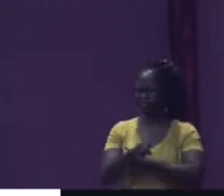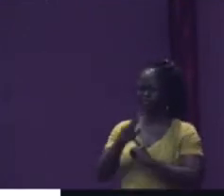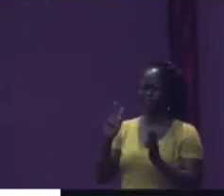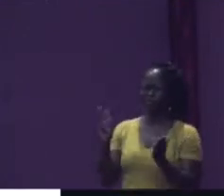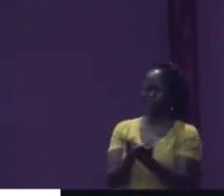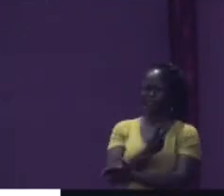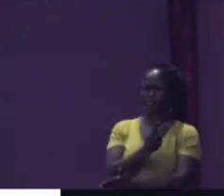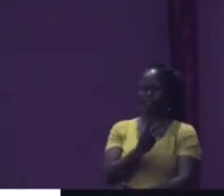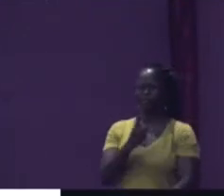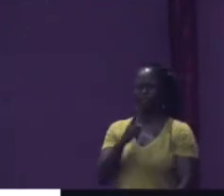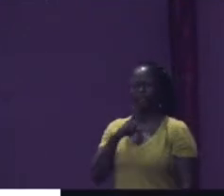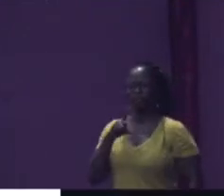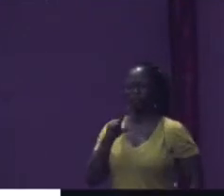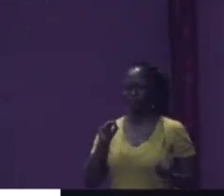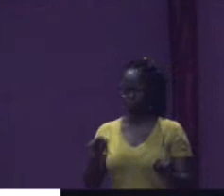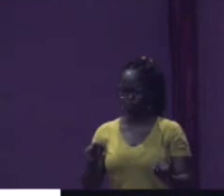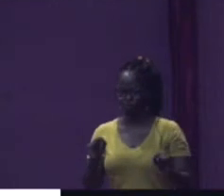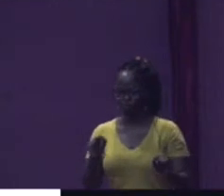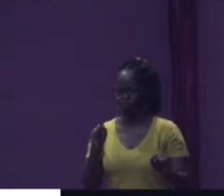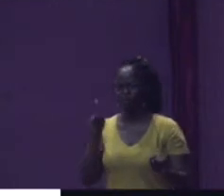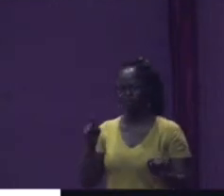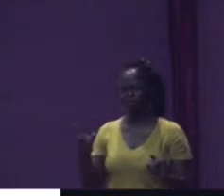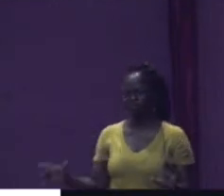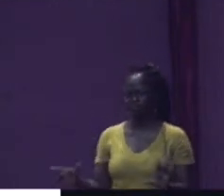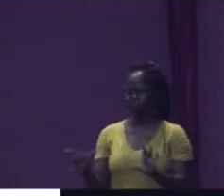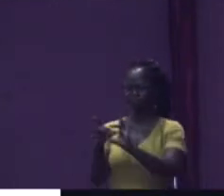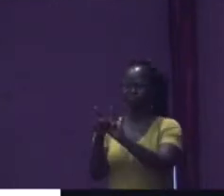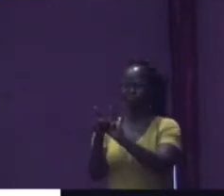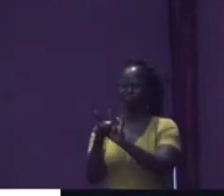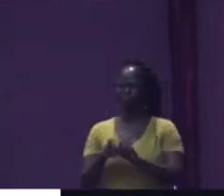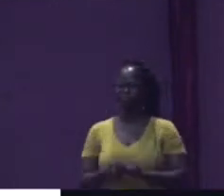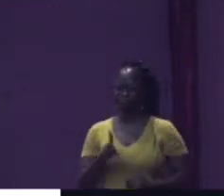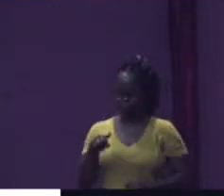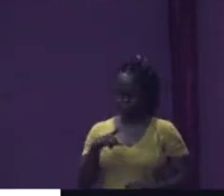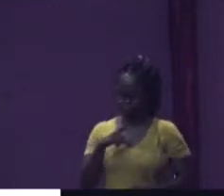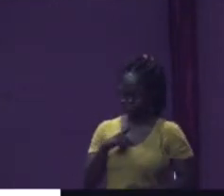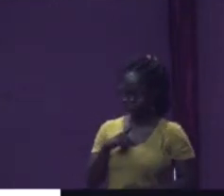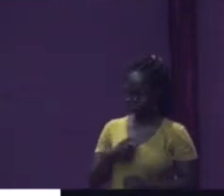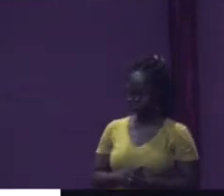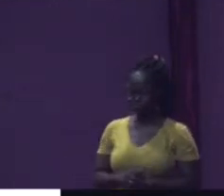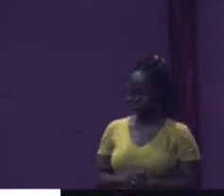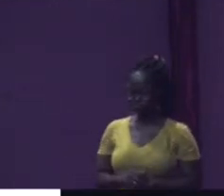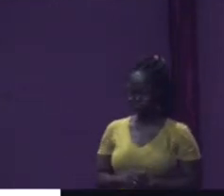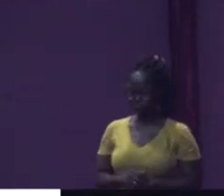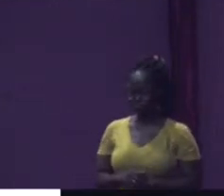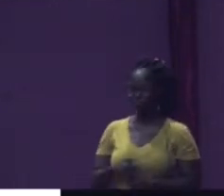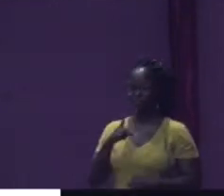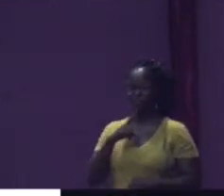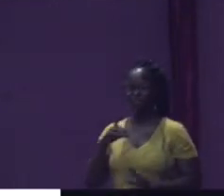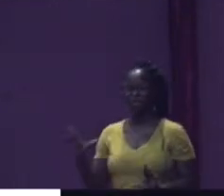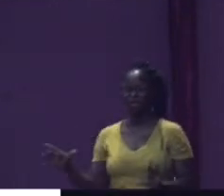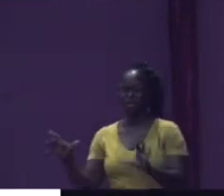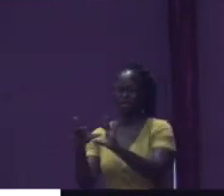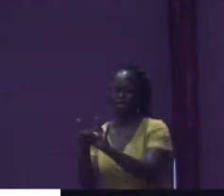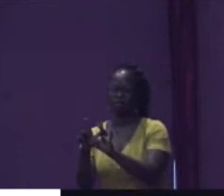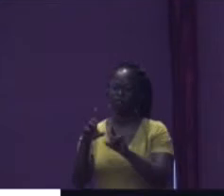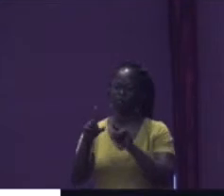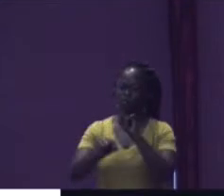strong patronizing tone when they are given these talks or